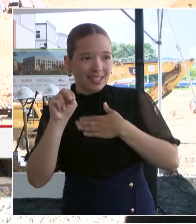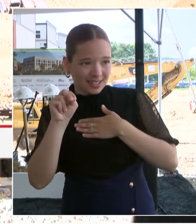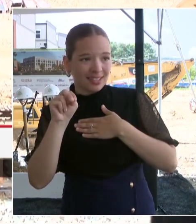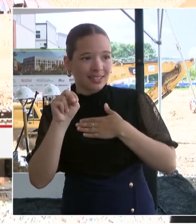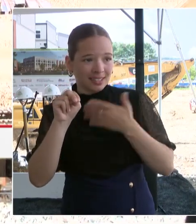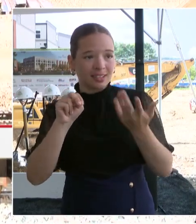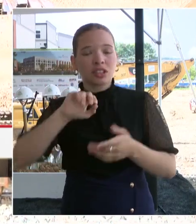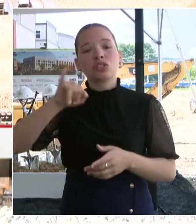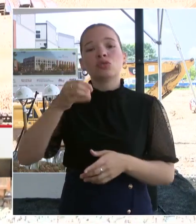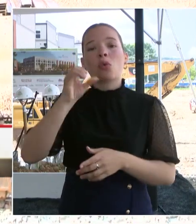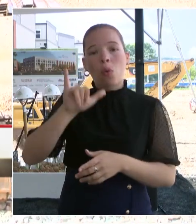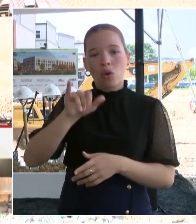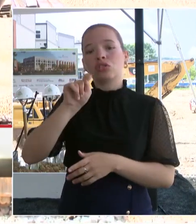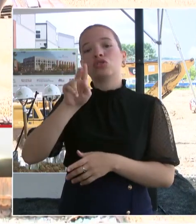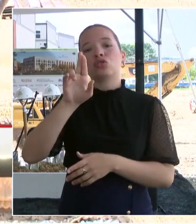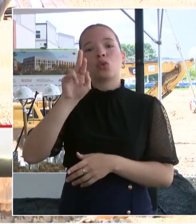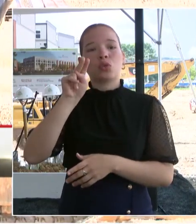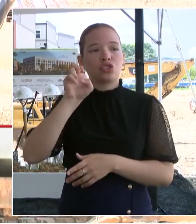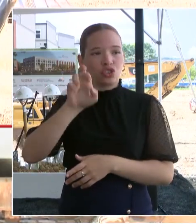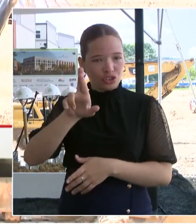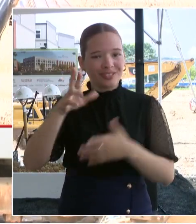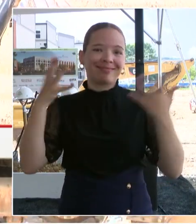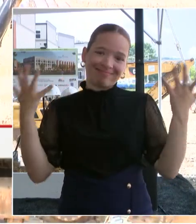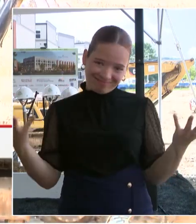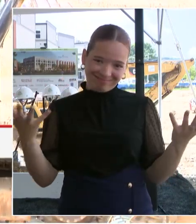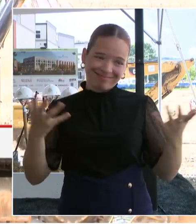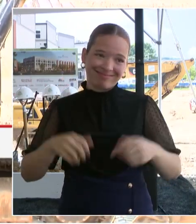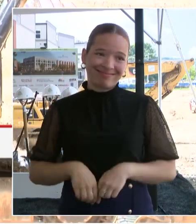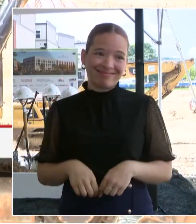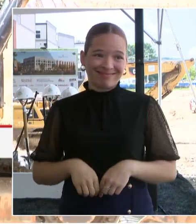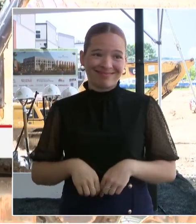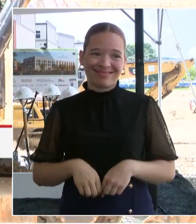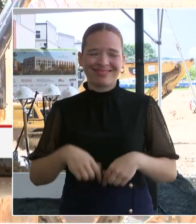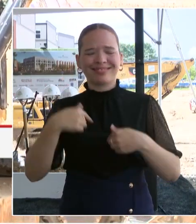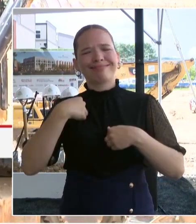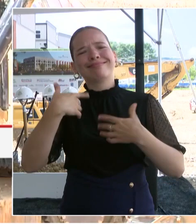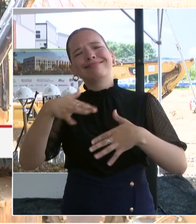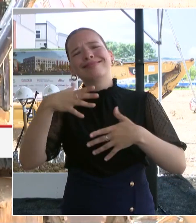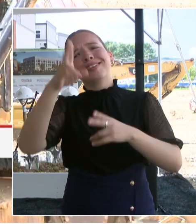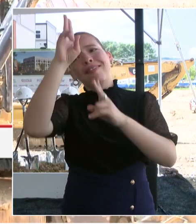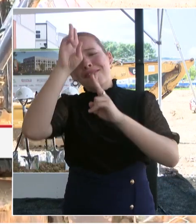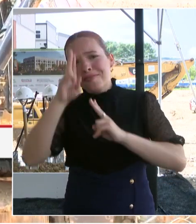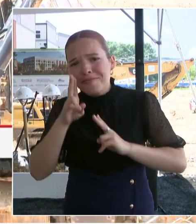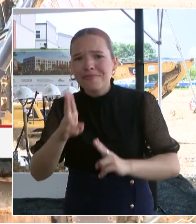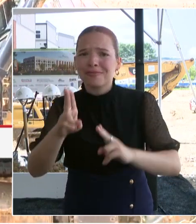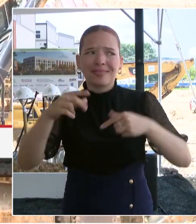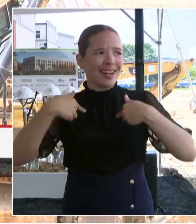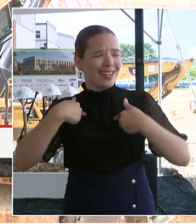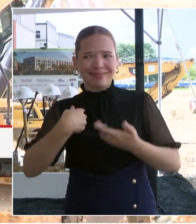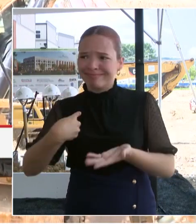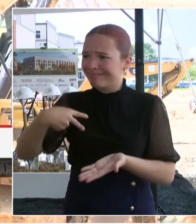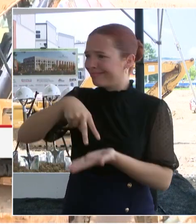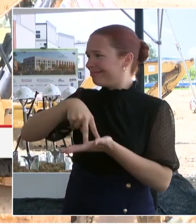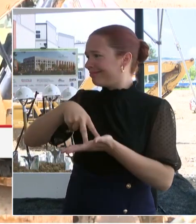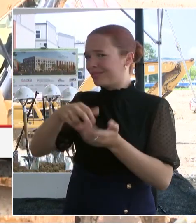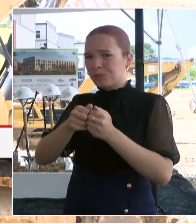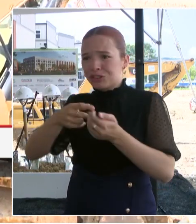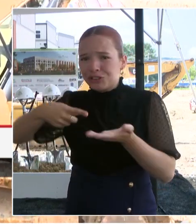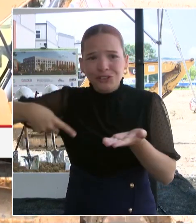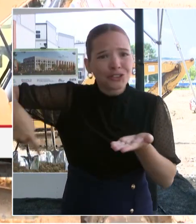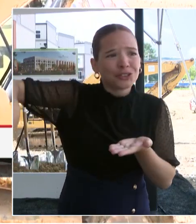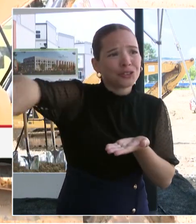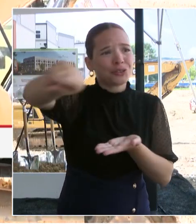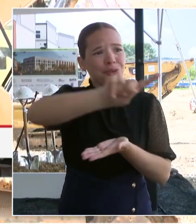And it's such a pleasure just to be here, much less to have the opportunity to address